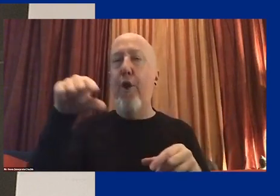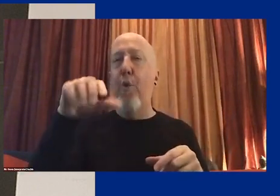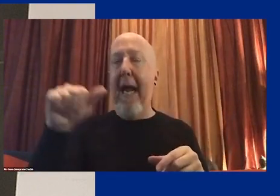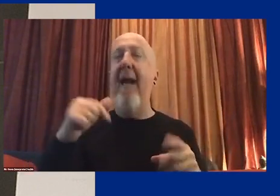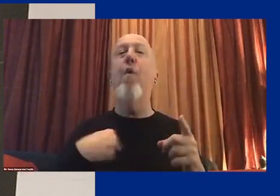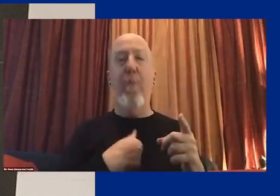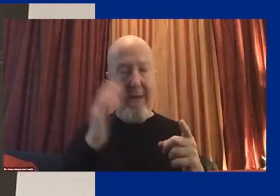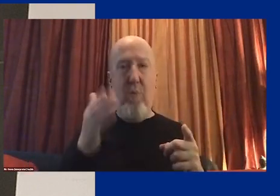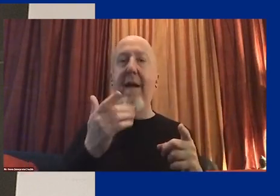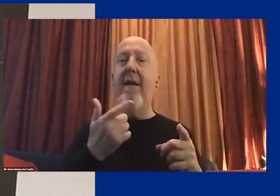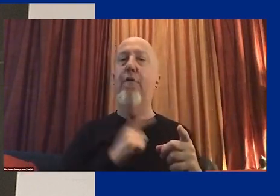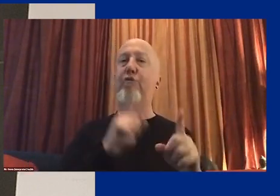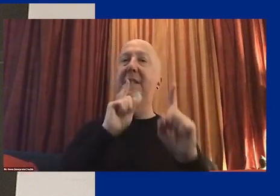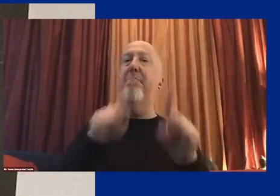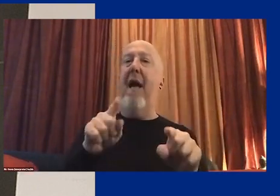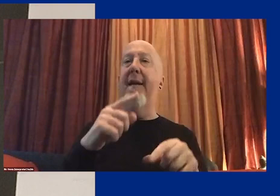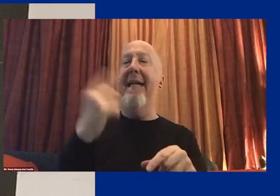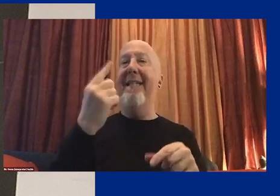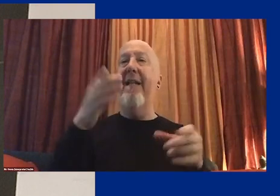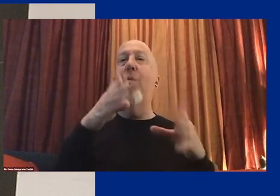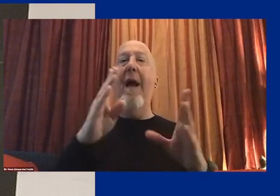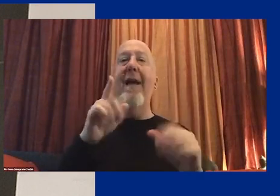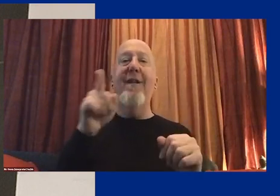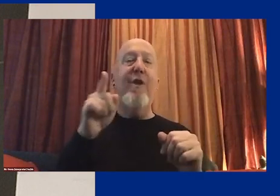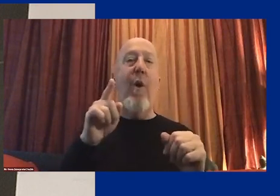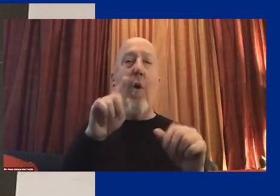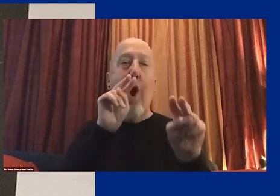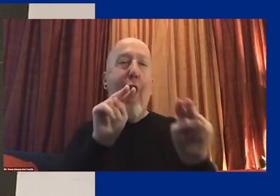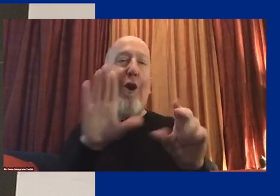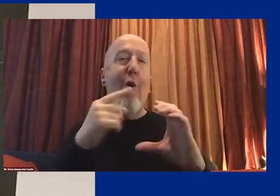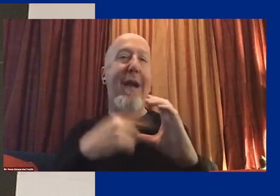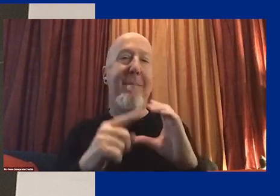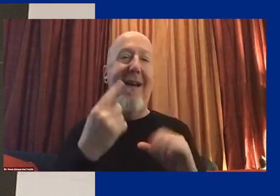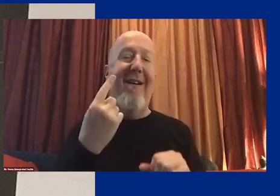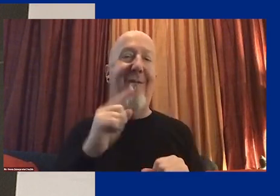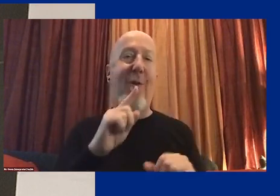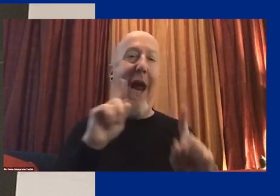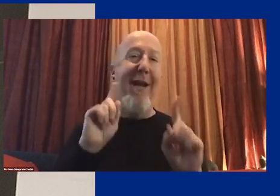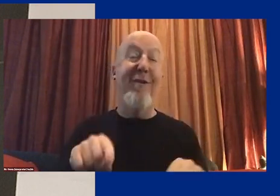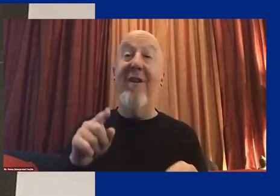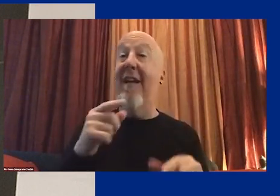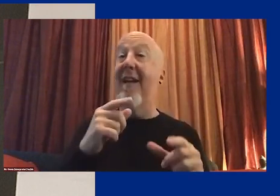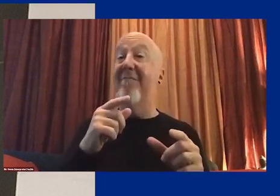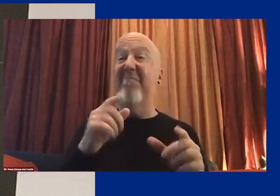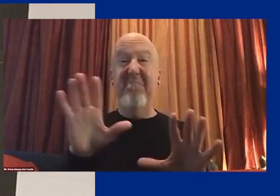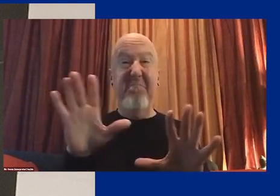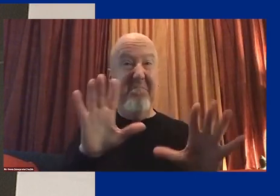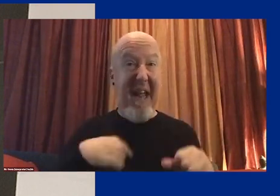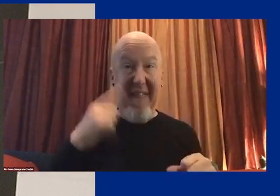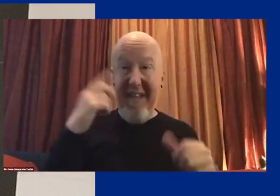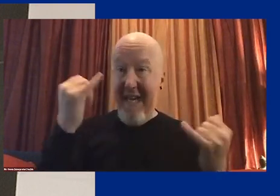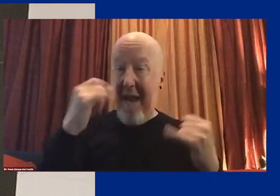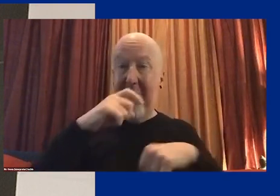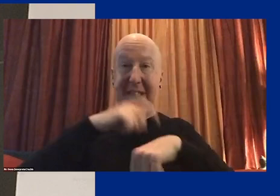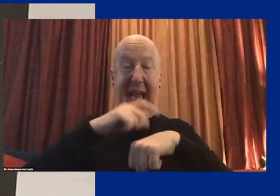respond to them in some manner. So watch your email for those also. Anyway, I think we're ready to wrap